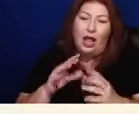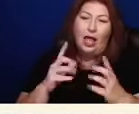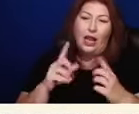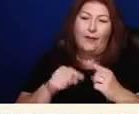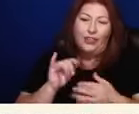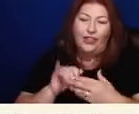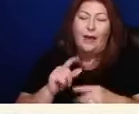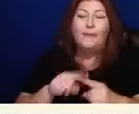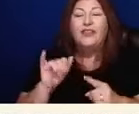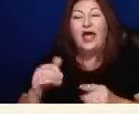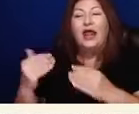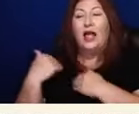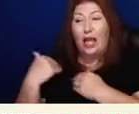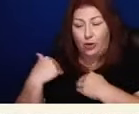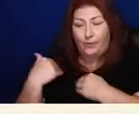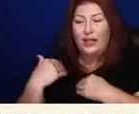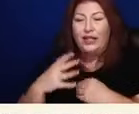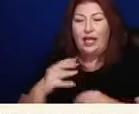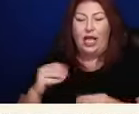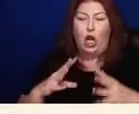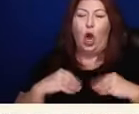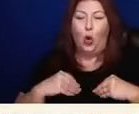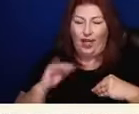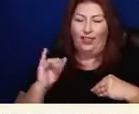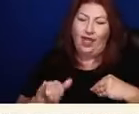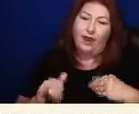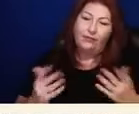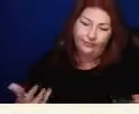part in things is really freeing as well.